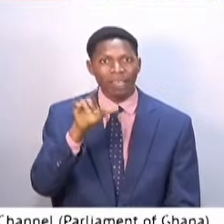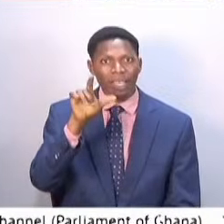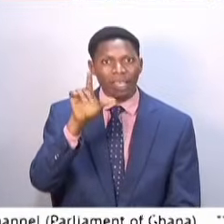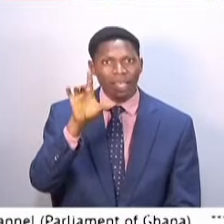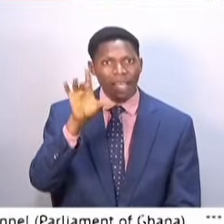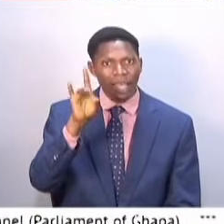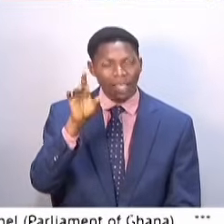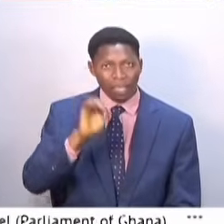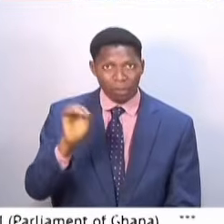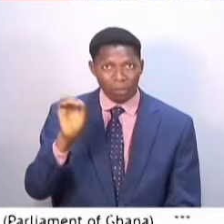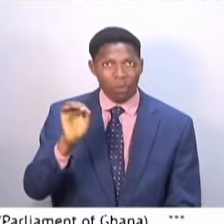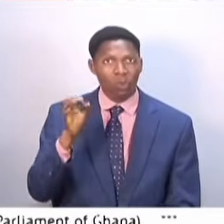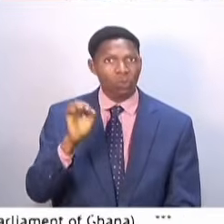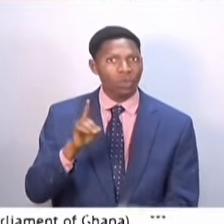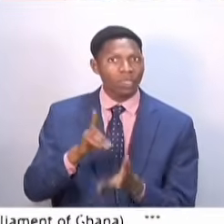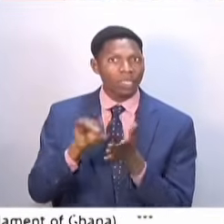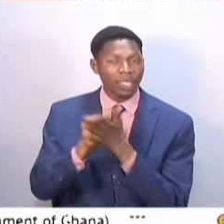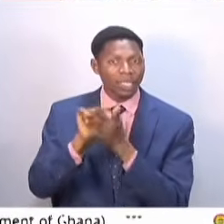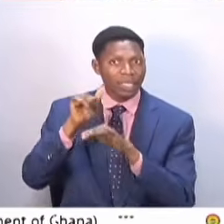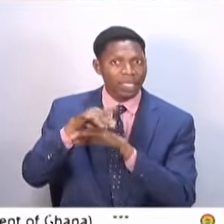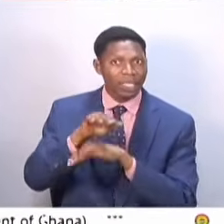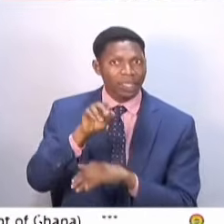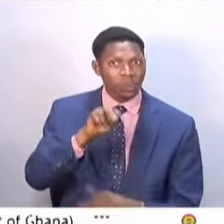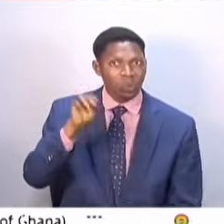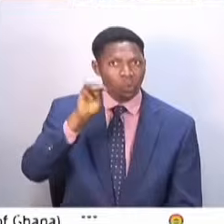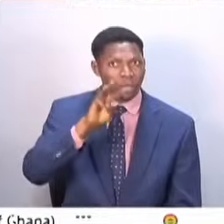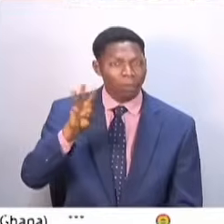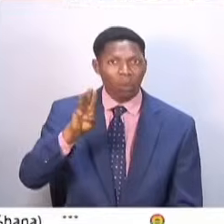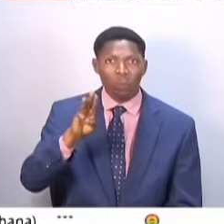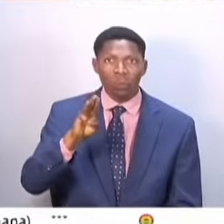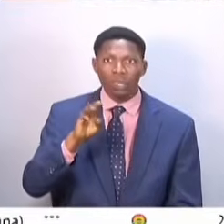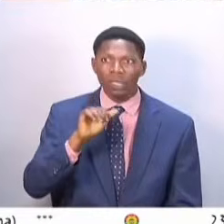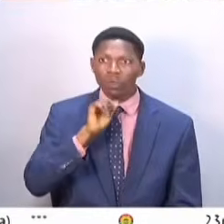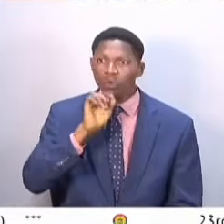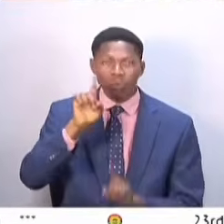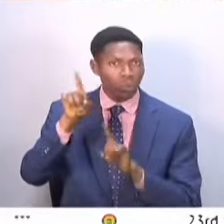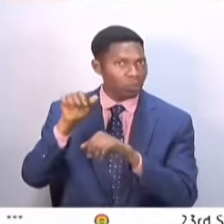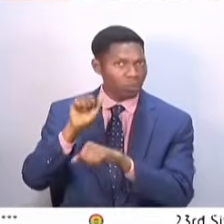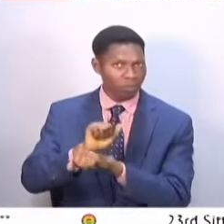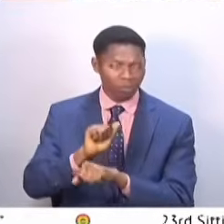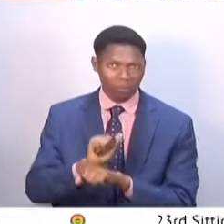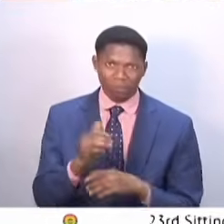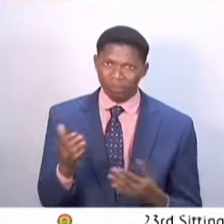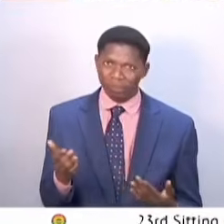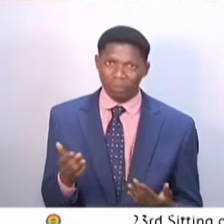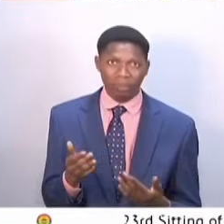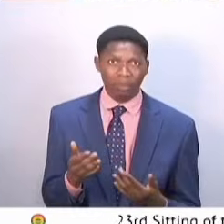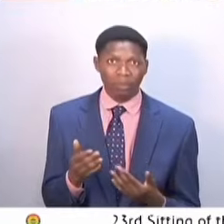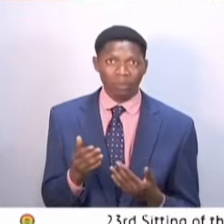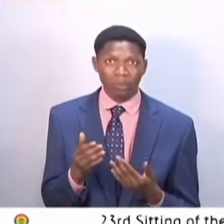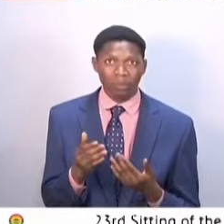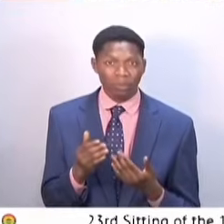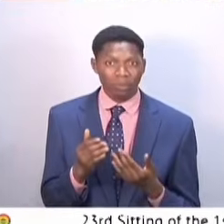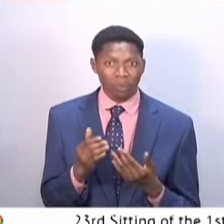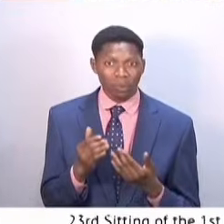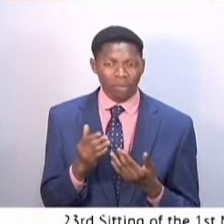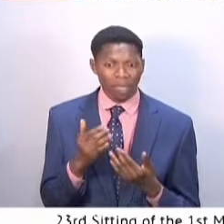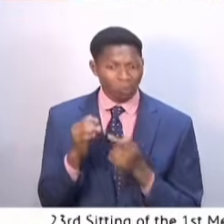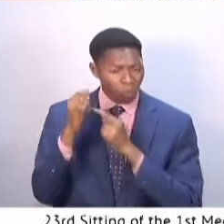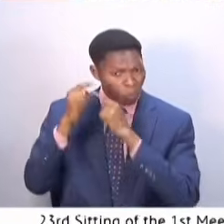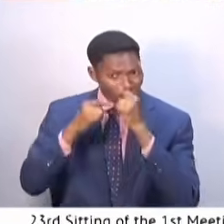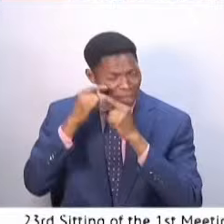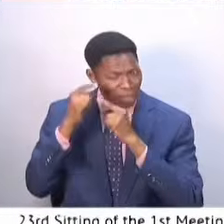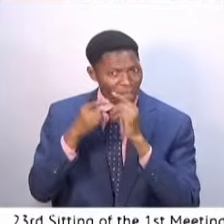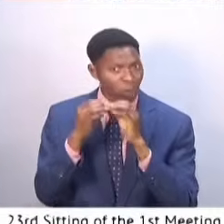to Upper West region of our country did not report to duty. Mr. Speaker, that is a major cause for concern.